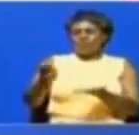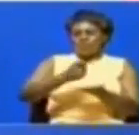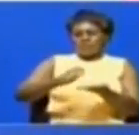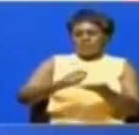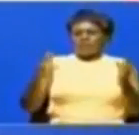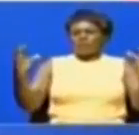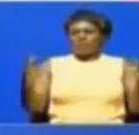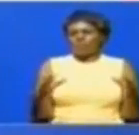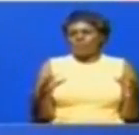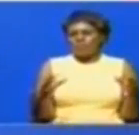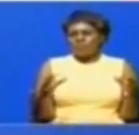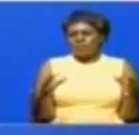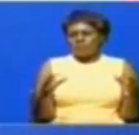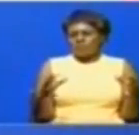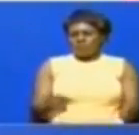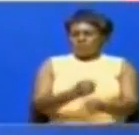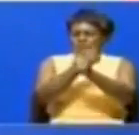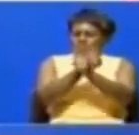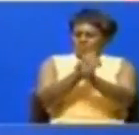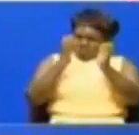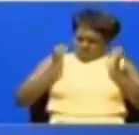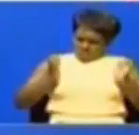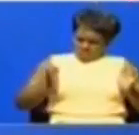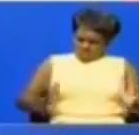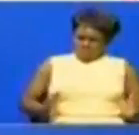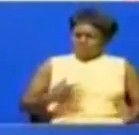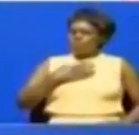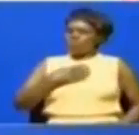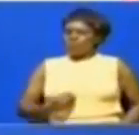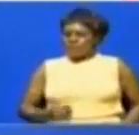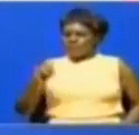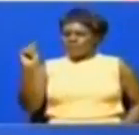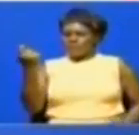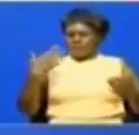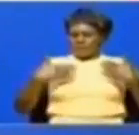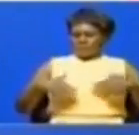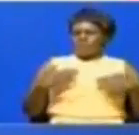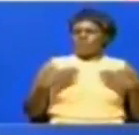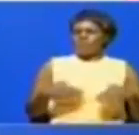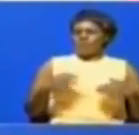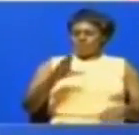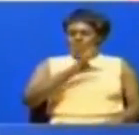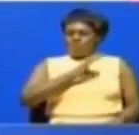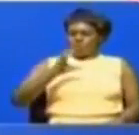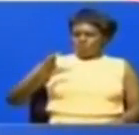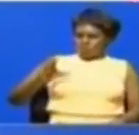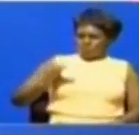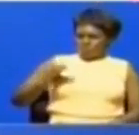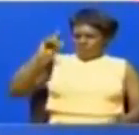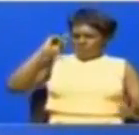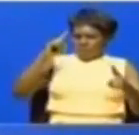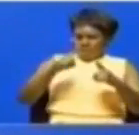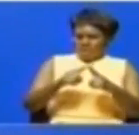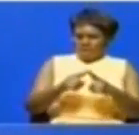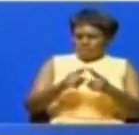secretariat. To protect the integrity of the sovereign will of the Kenyan people, the Commission intends to